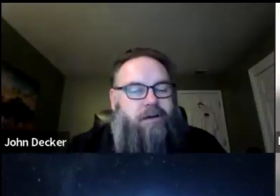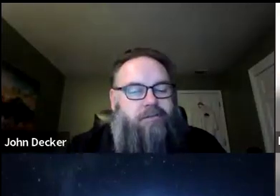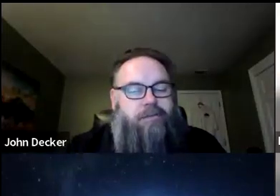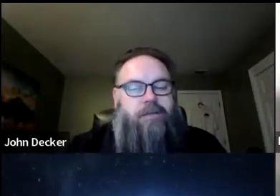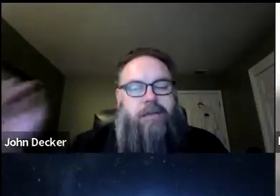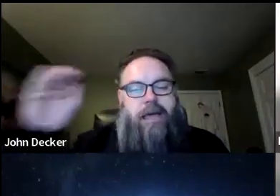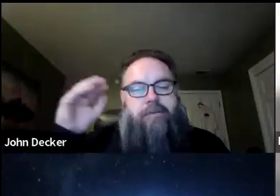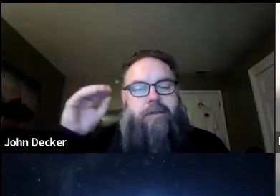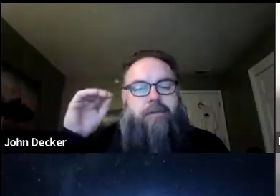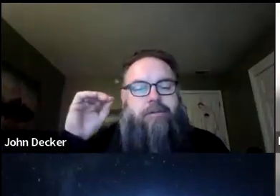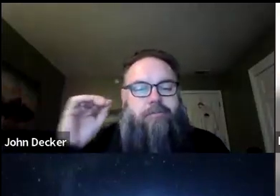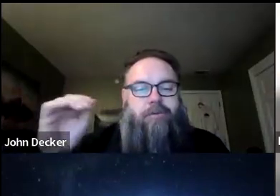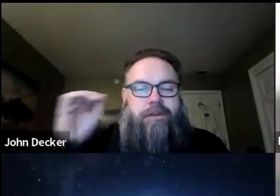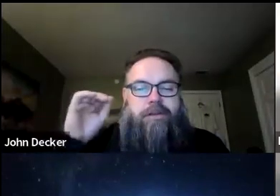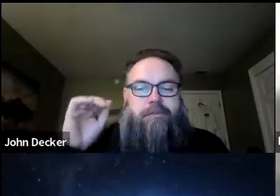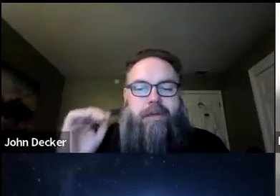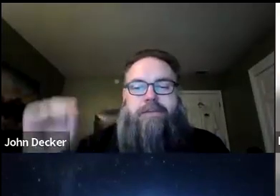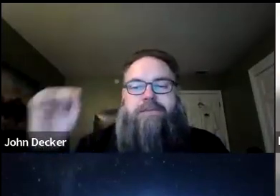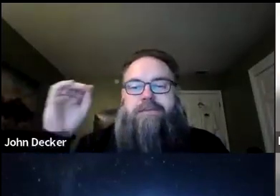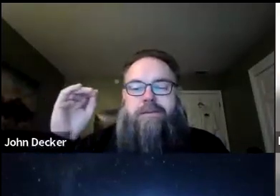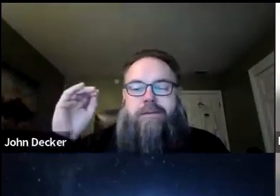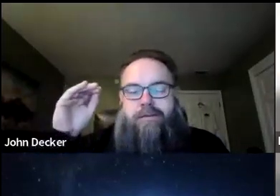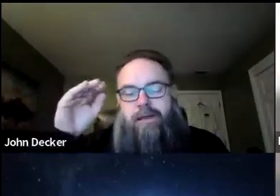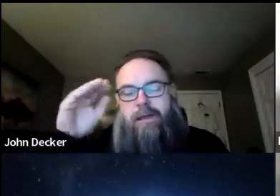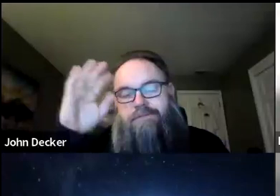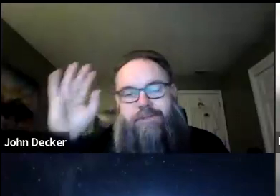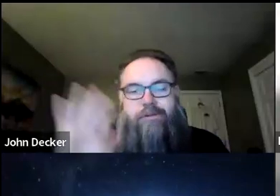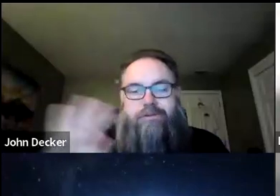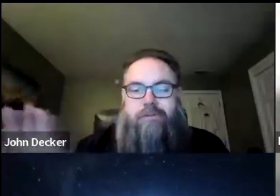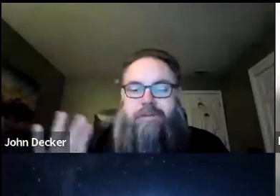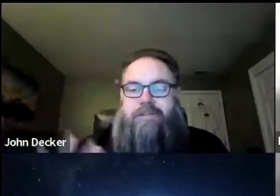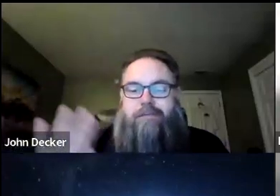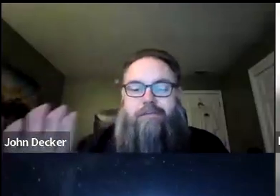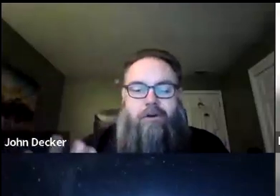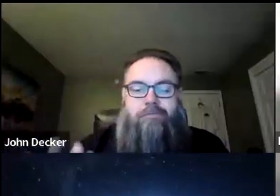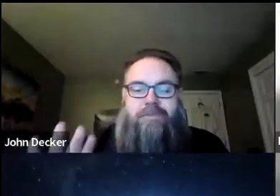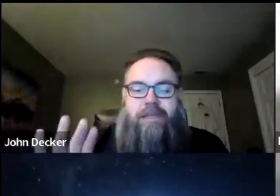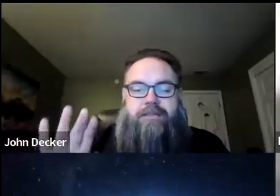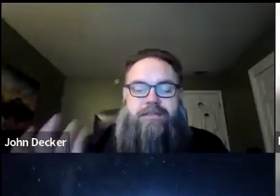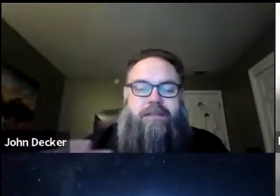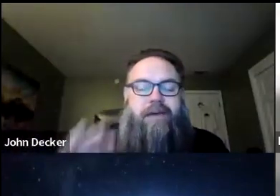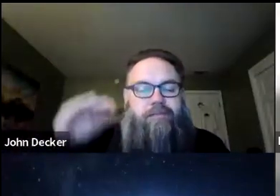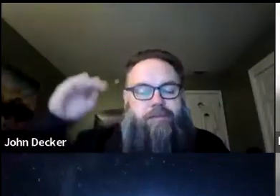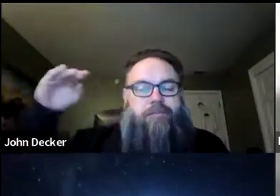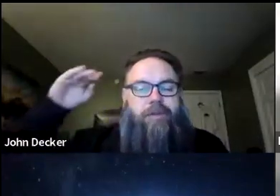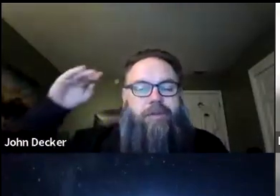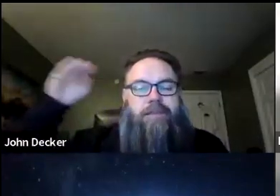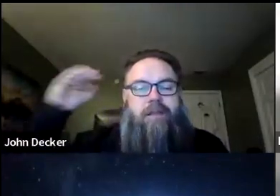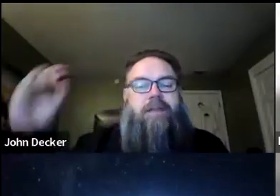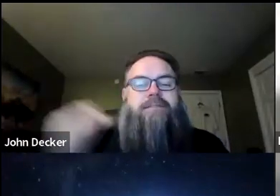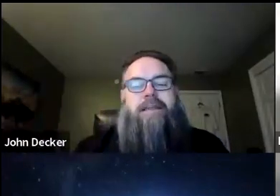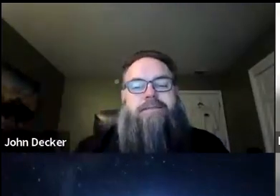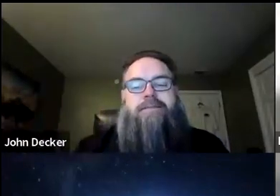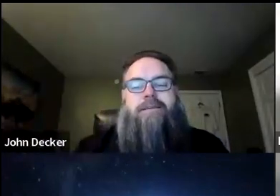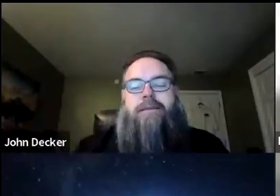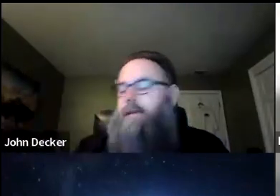concept of having community-based kind of secure treatment type of homes instead of having people be in these